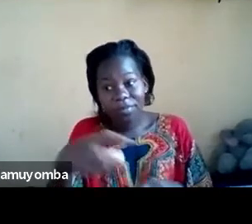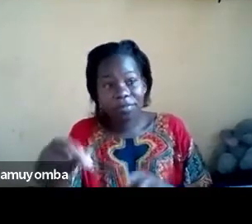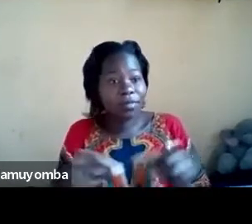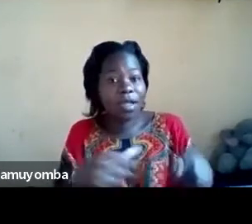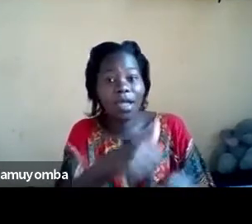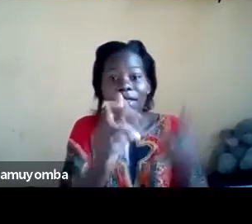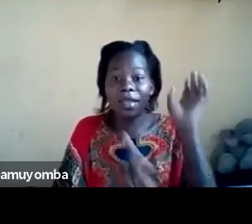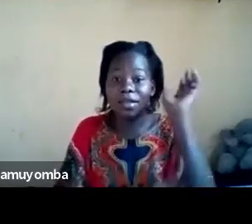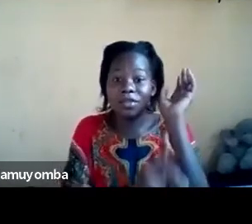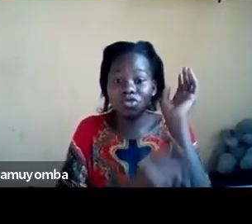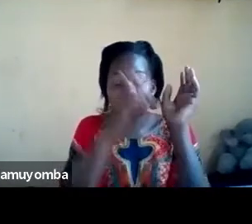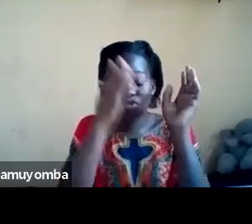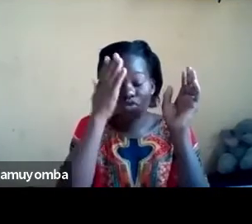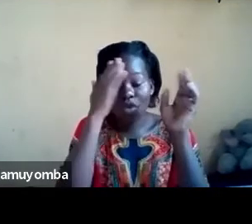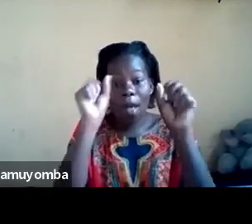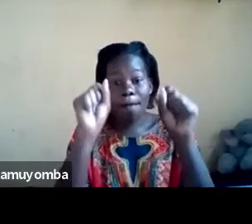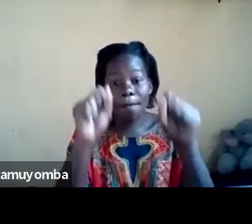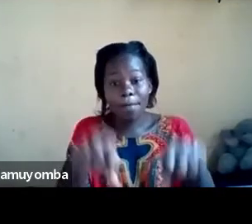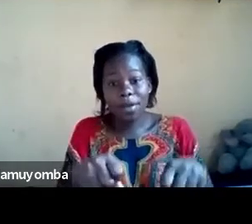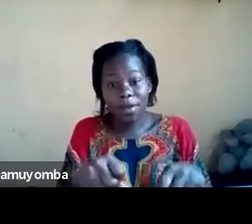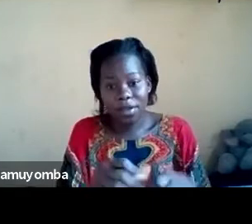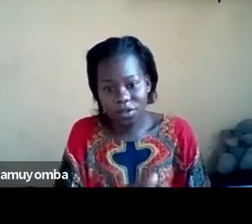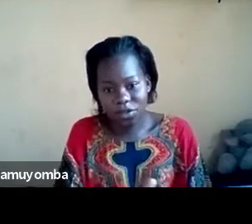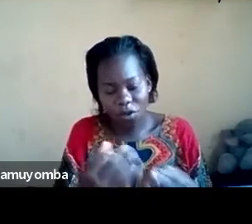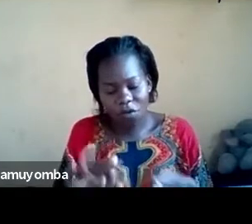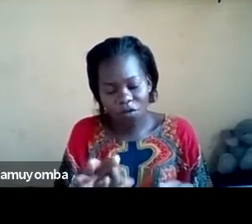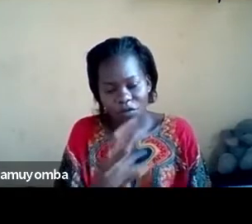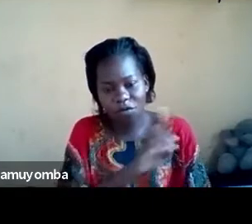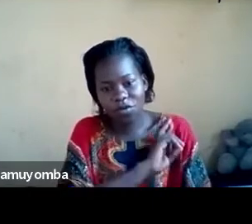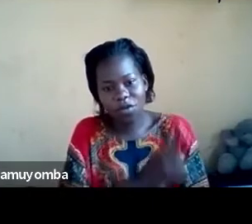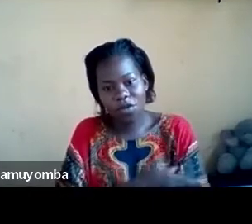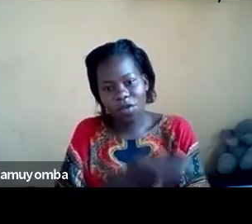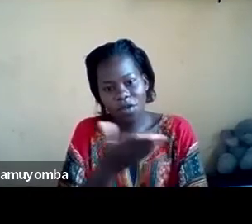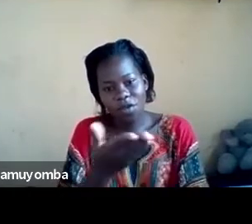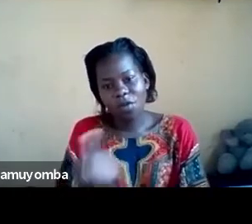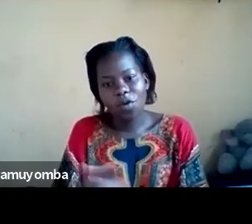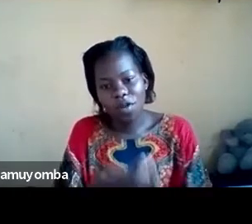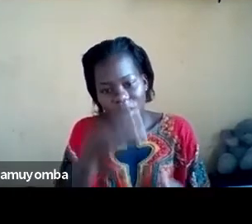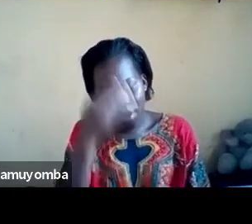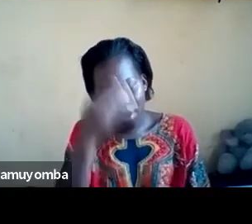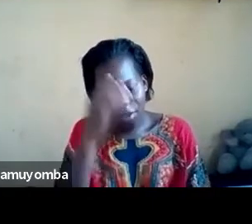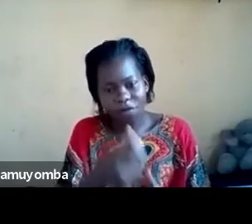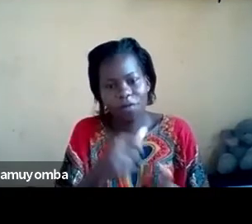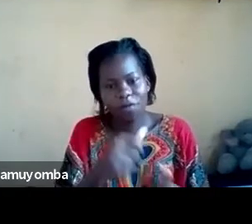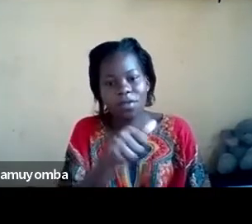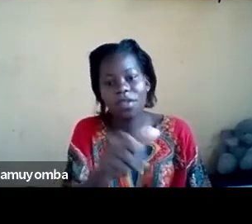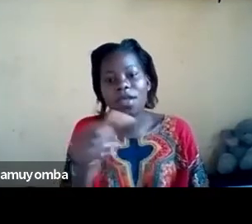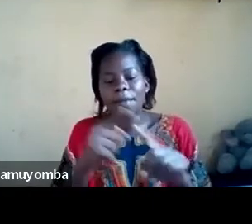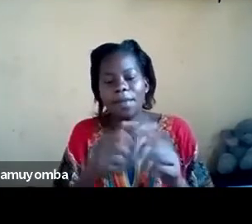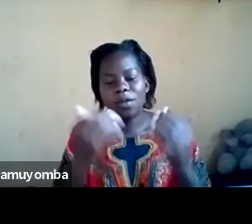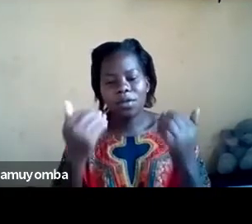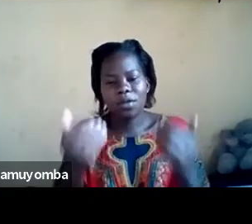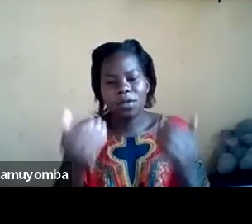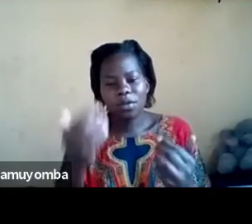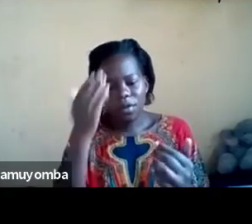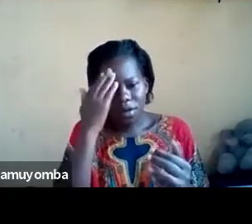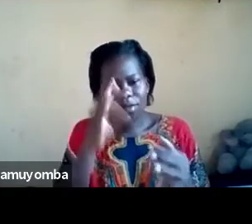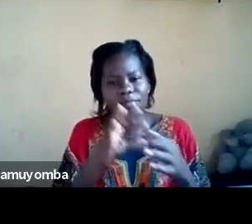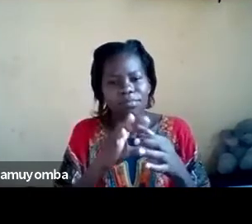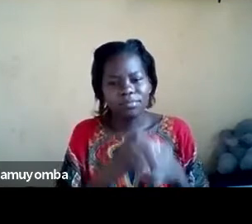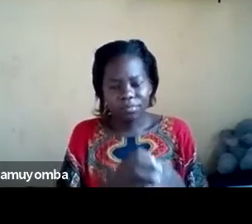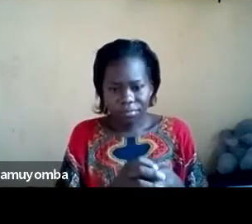the potential of the resource you have just from learning with others. But we've noticed that there's a disconnect. And I think, Dennis, you got the